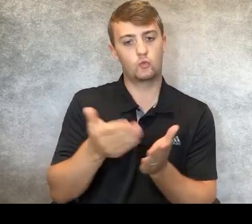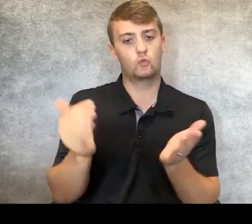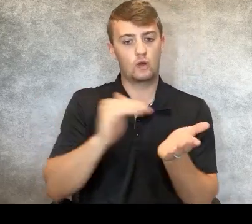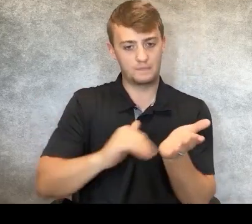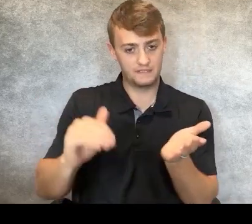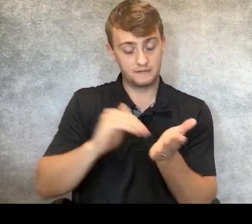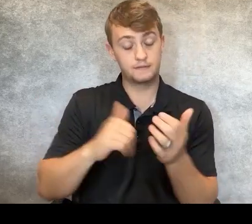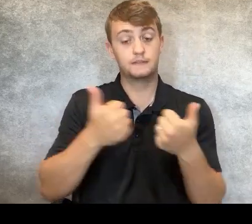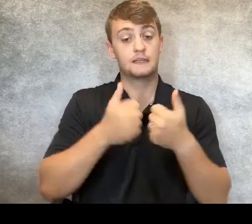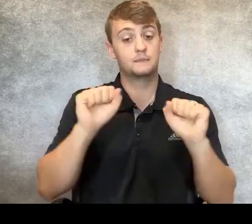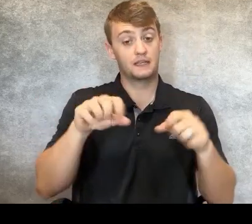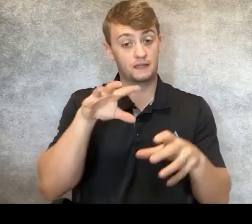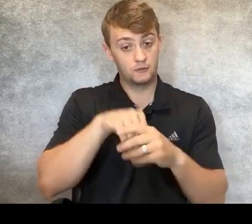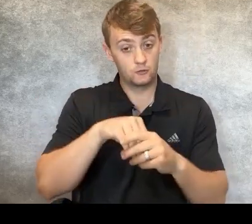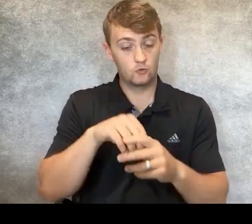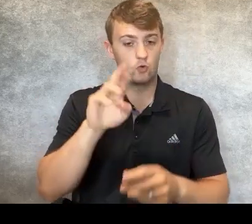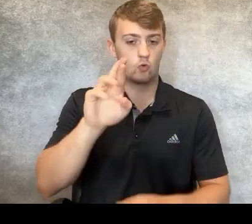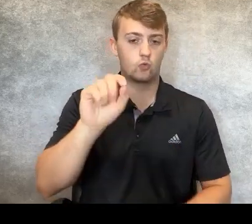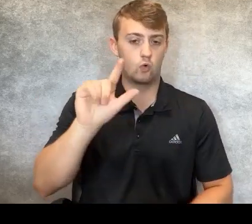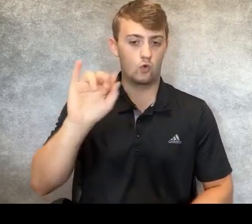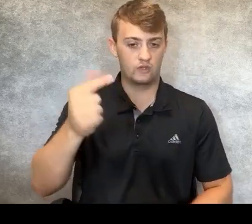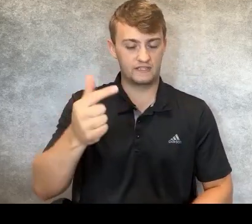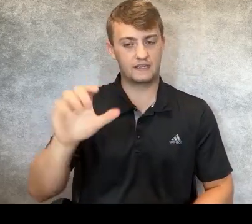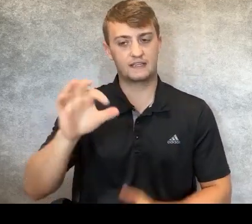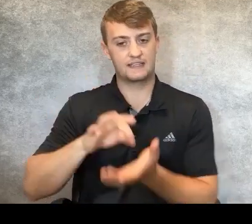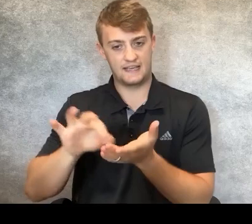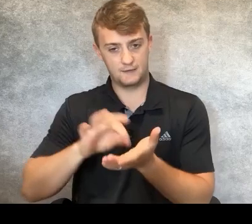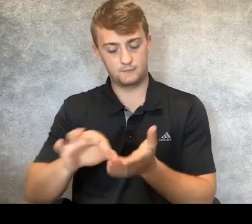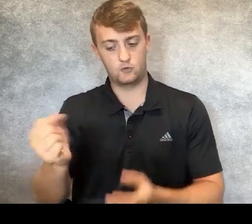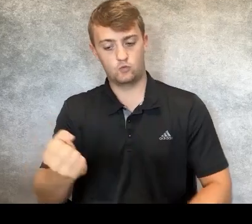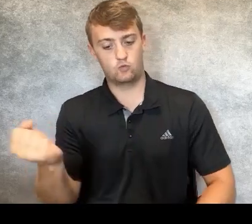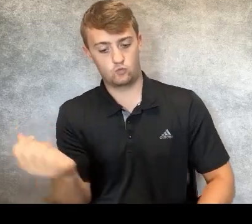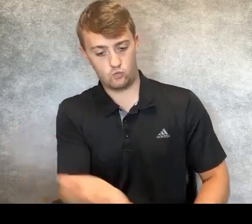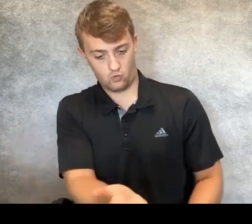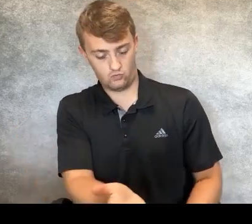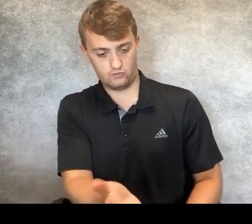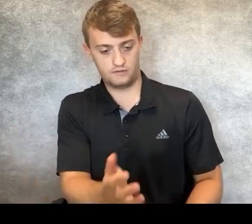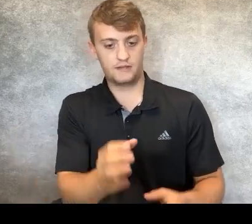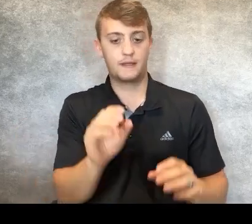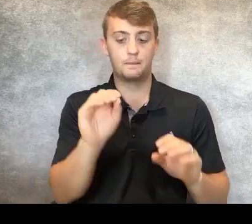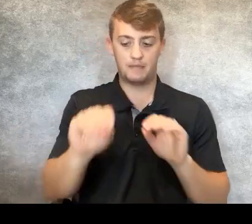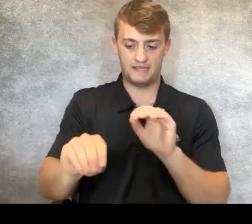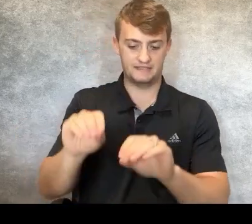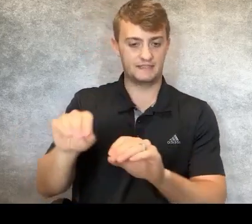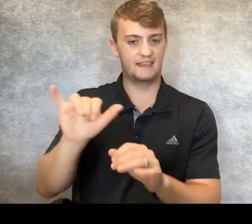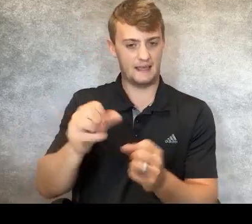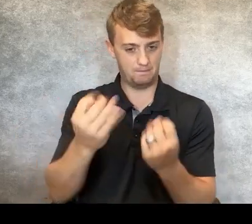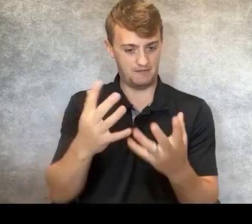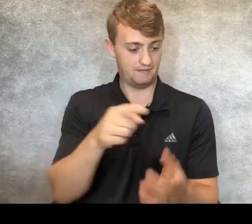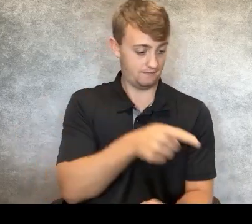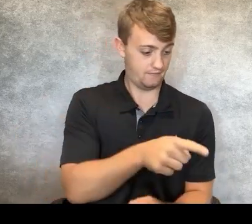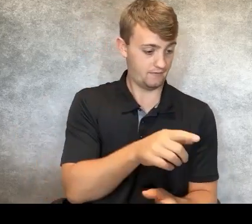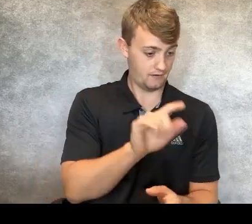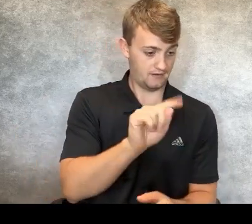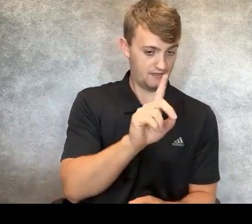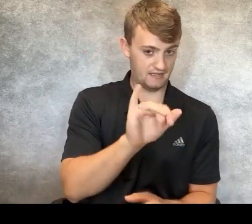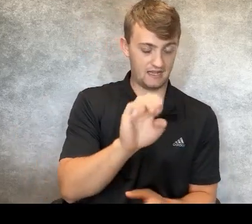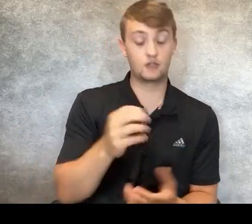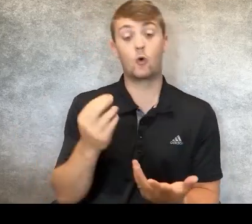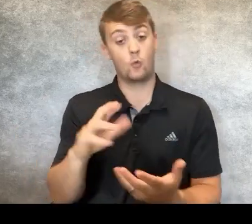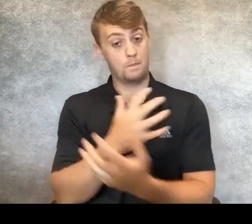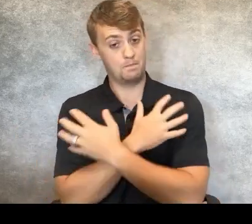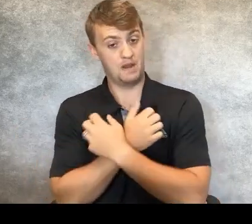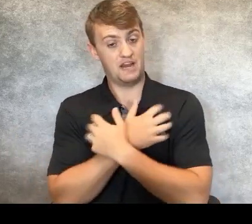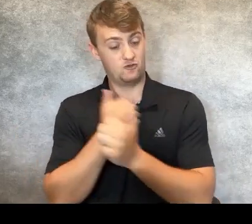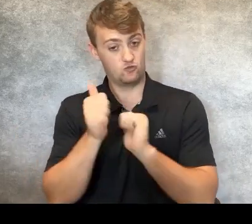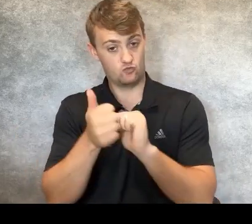repetition. Games could include roll and count, roll a dice and place that many counters on a mat, or the bear race.